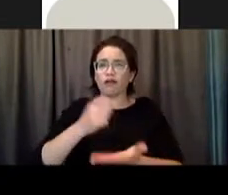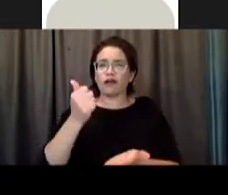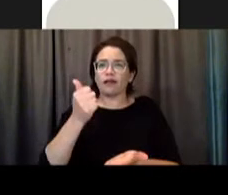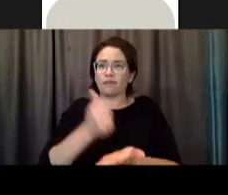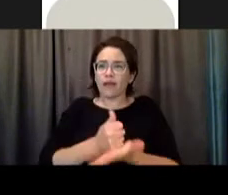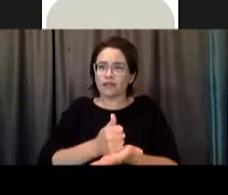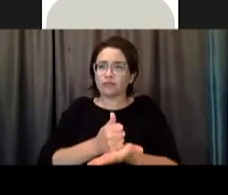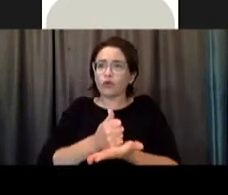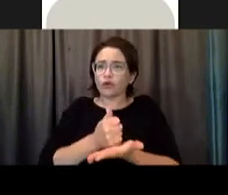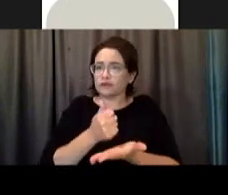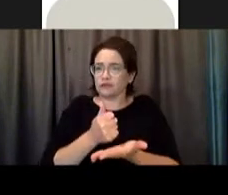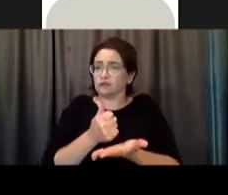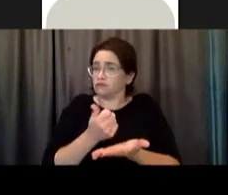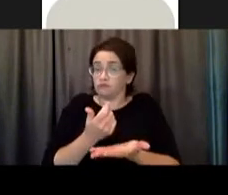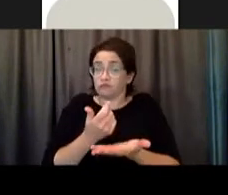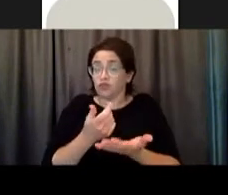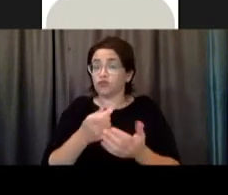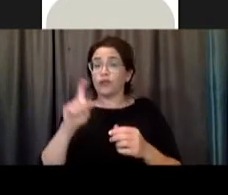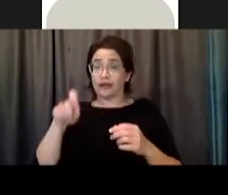permission.